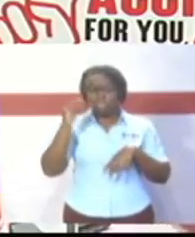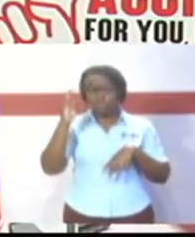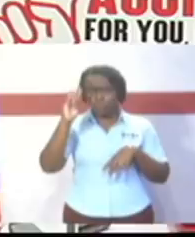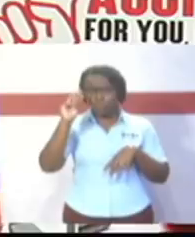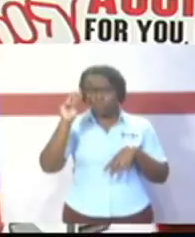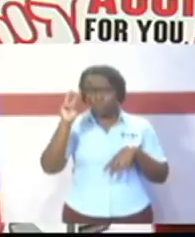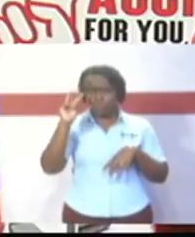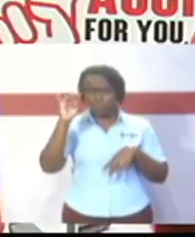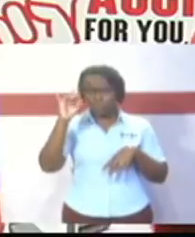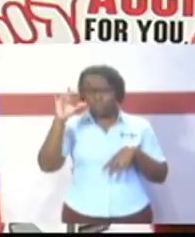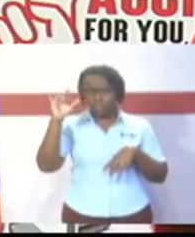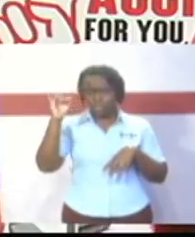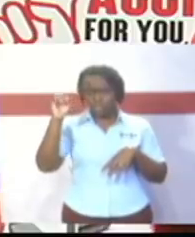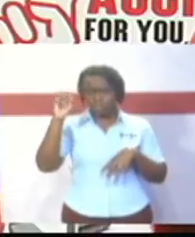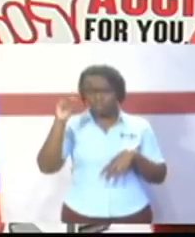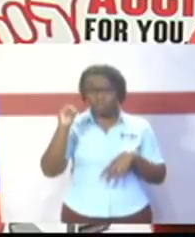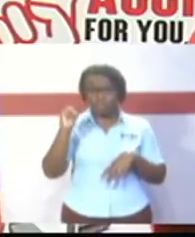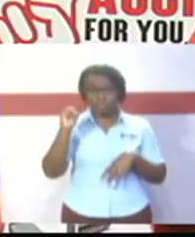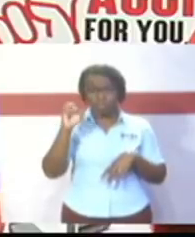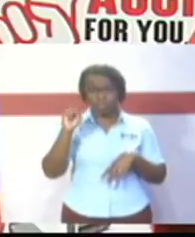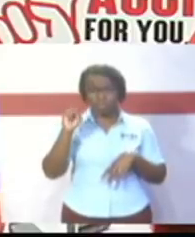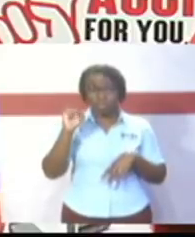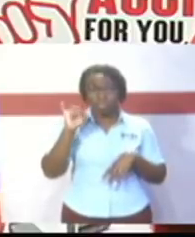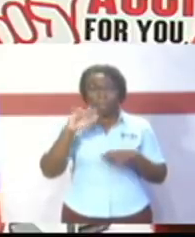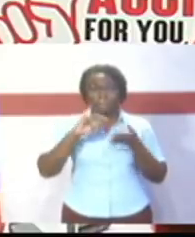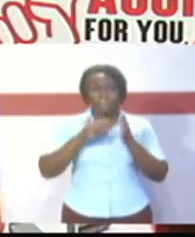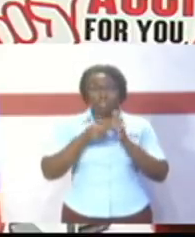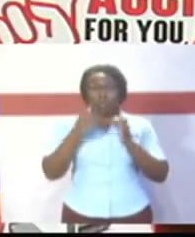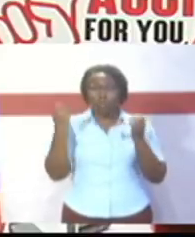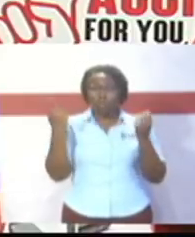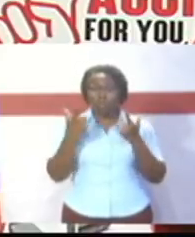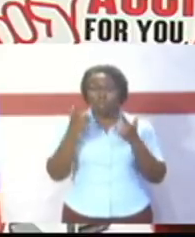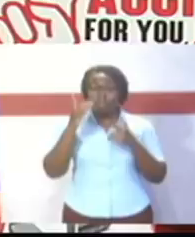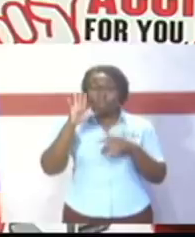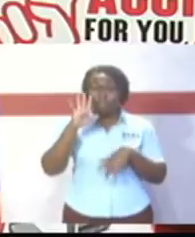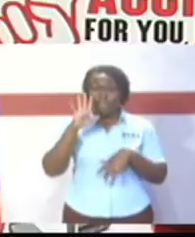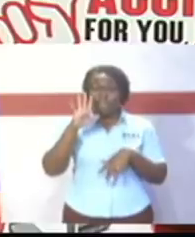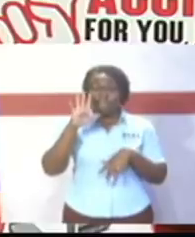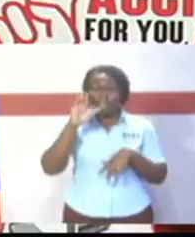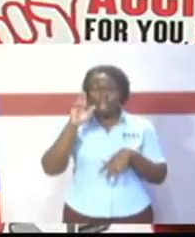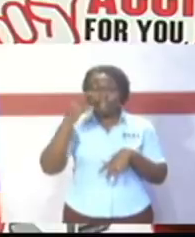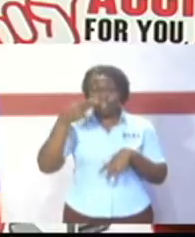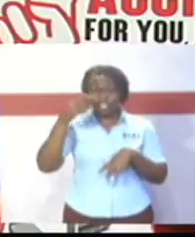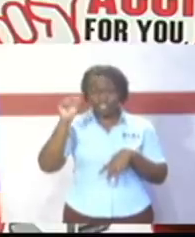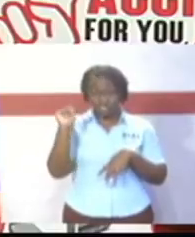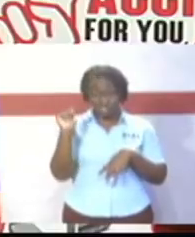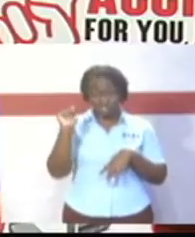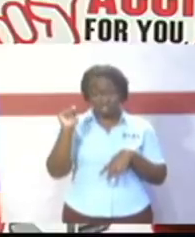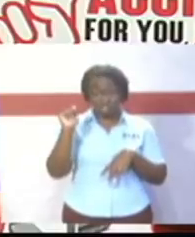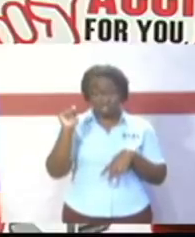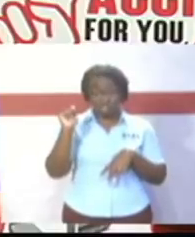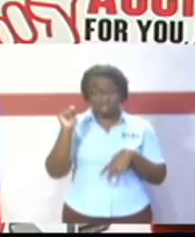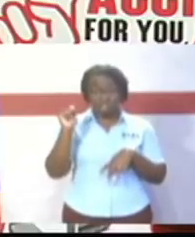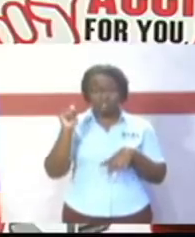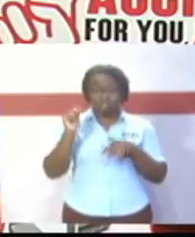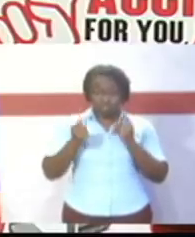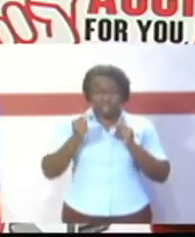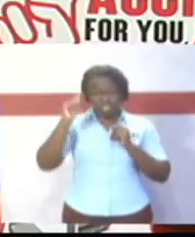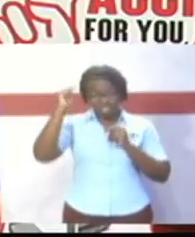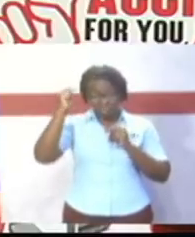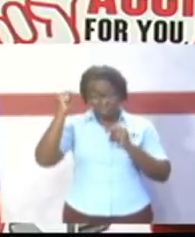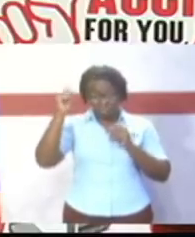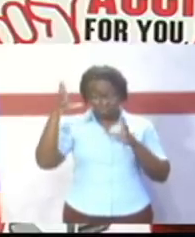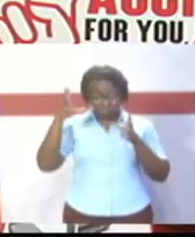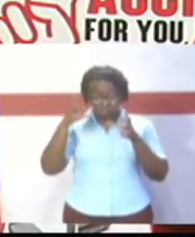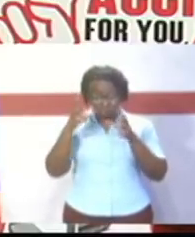This means that all 5 RHAs, TRHA and the 4 RHAs in Tobago, will